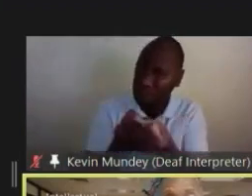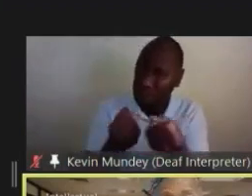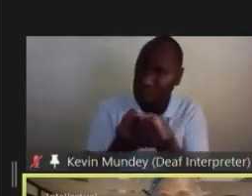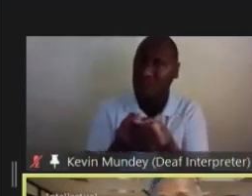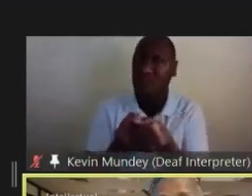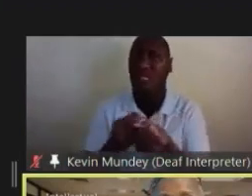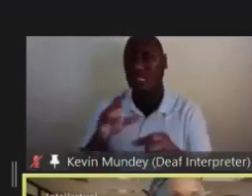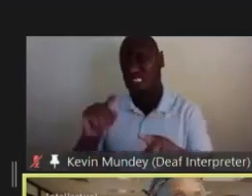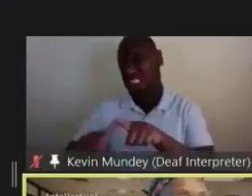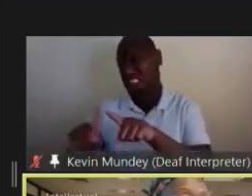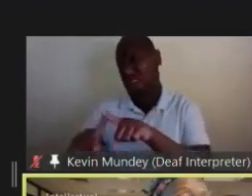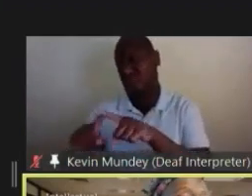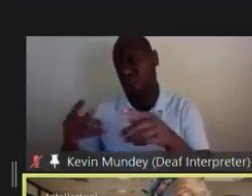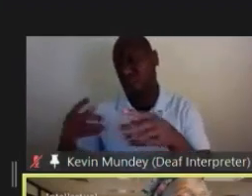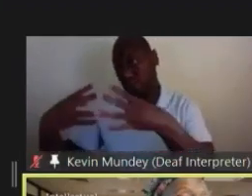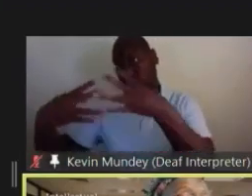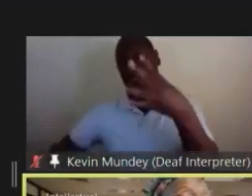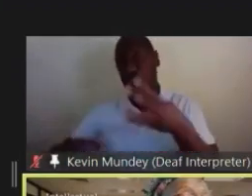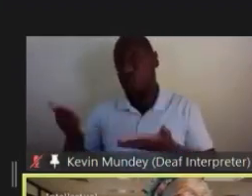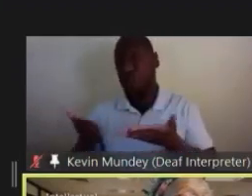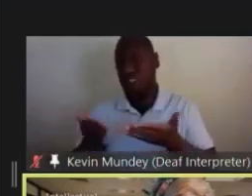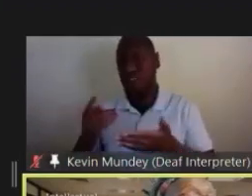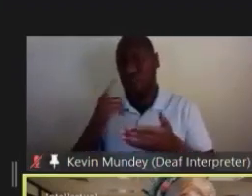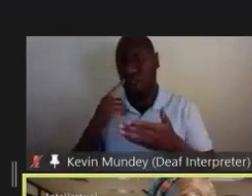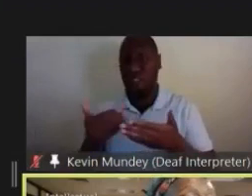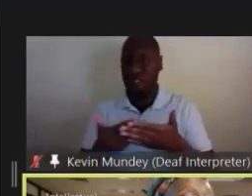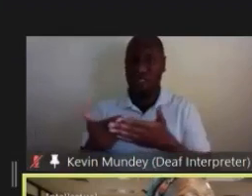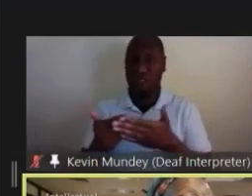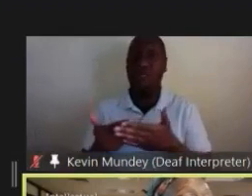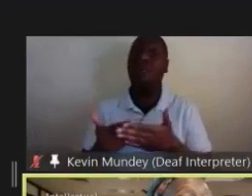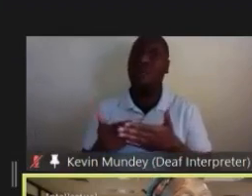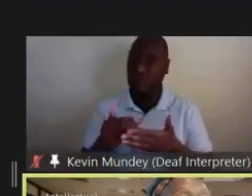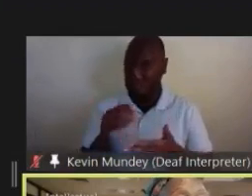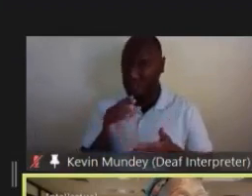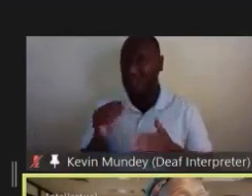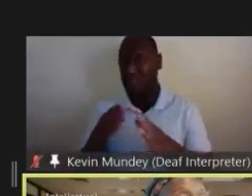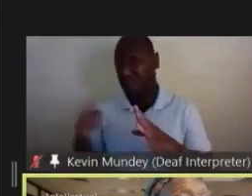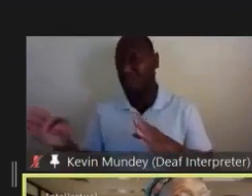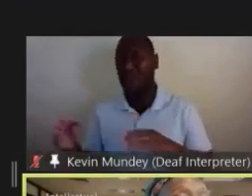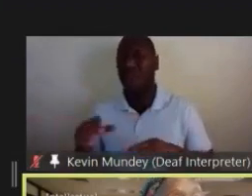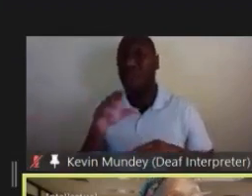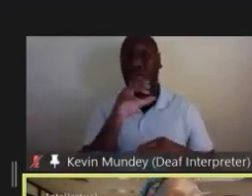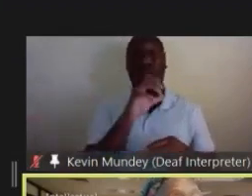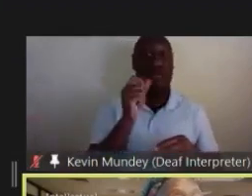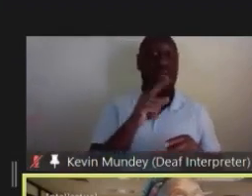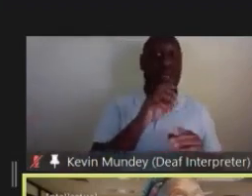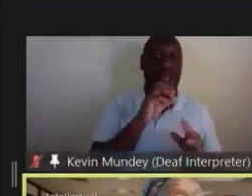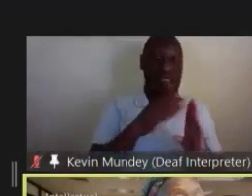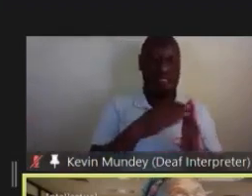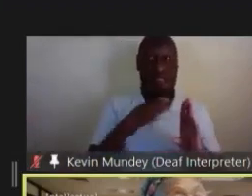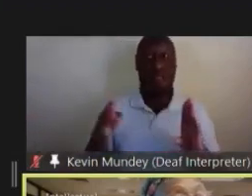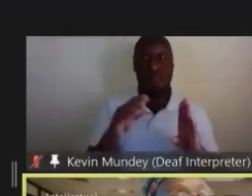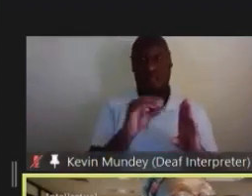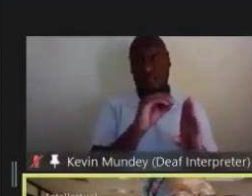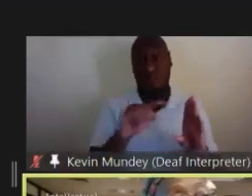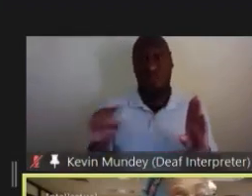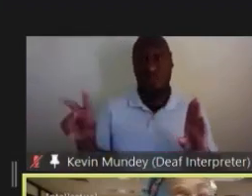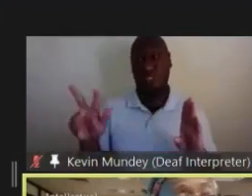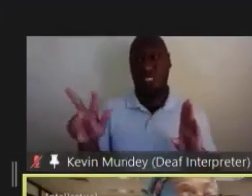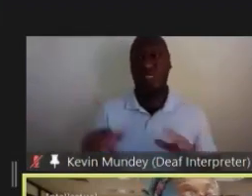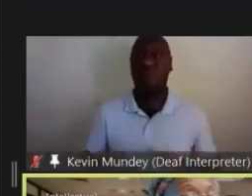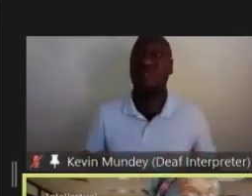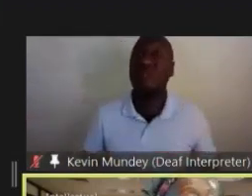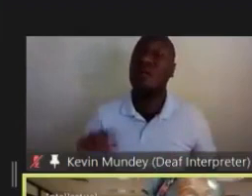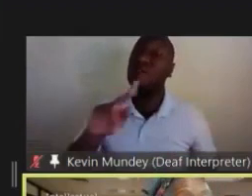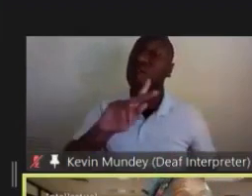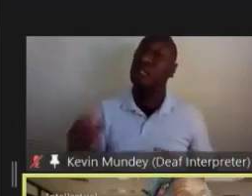support/services for infants and toddlers ages birth to 3. The Philadelphia Infant Toddler